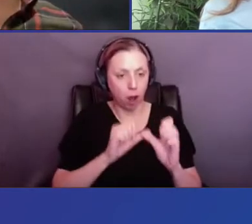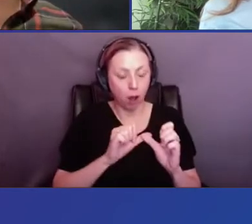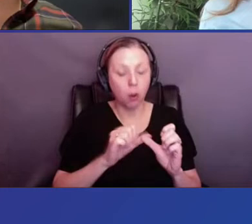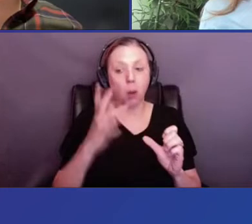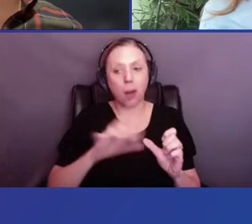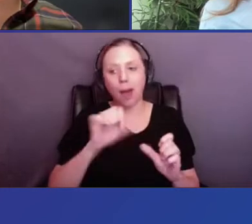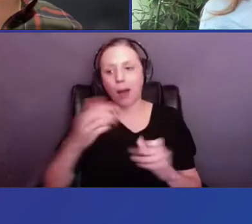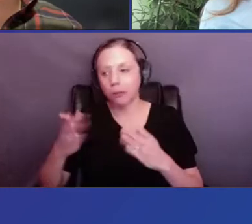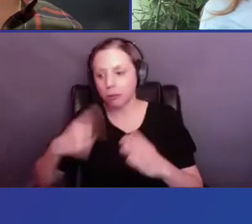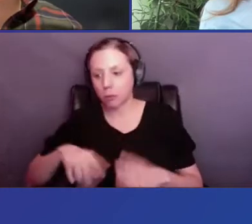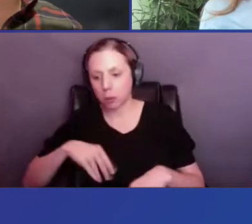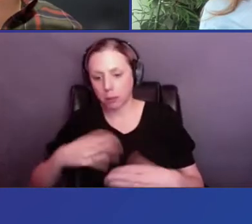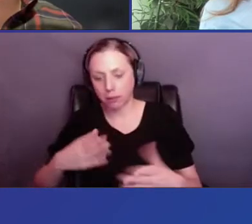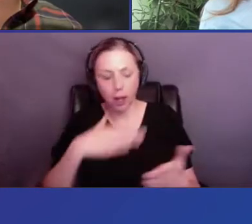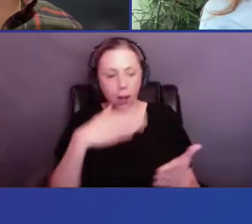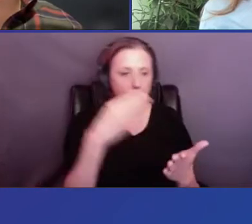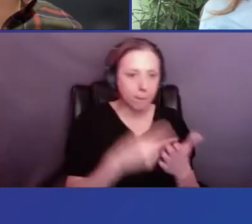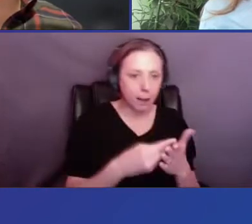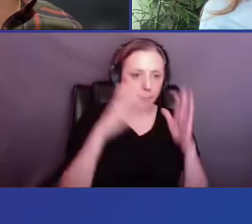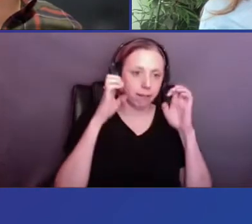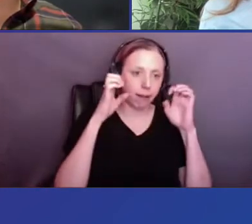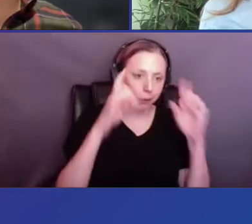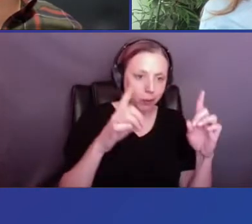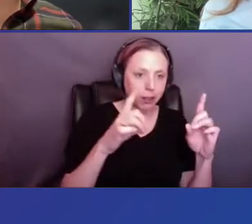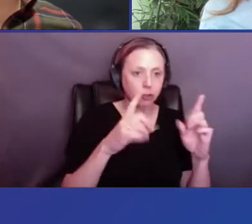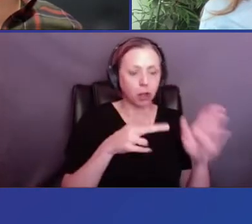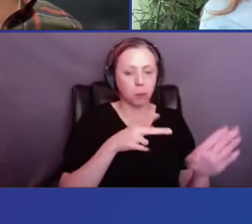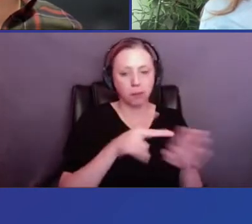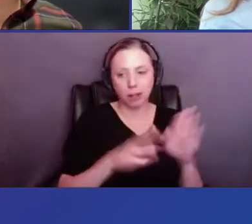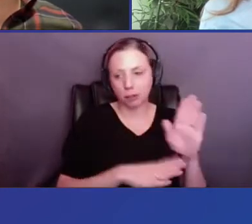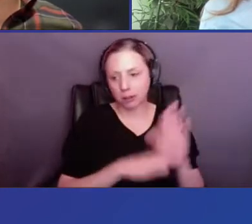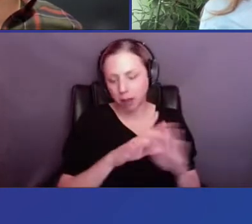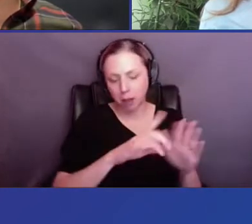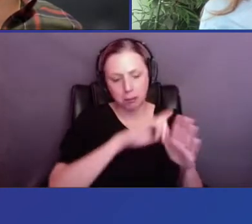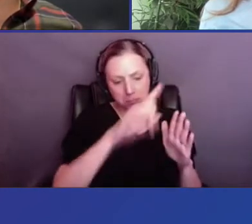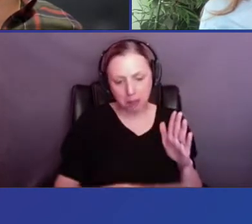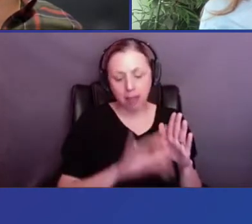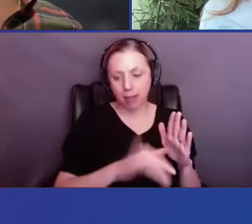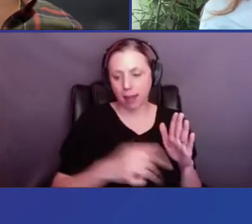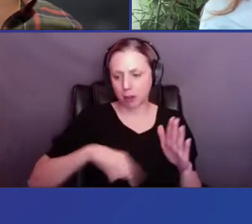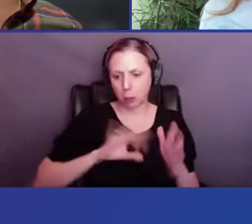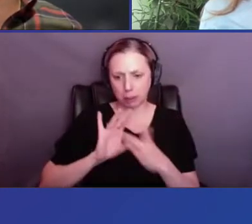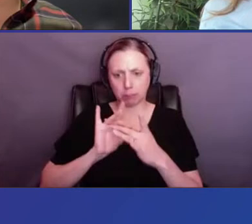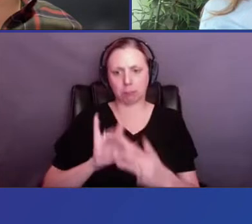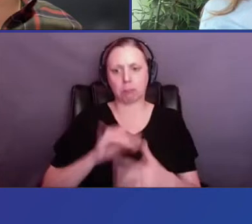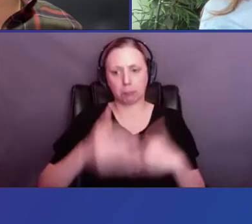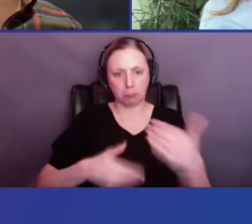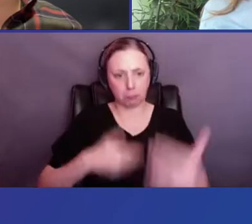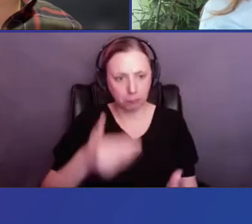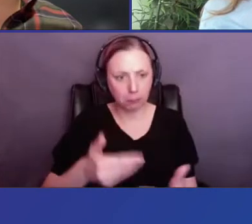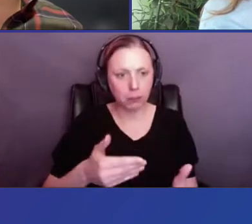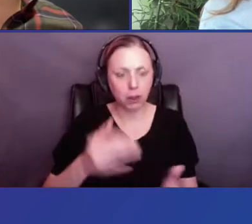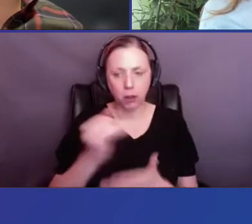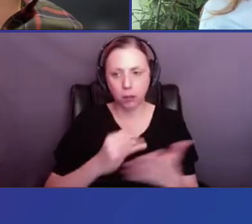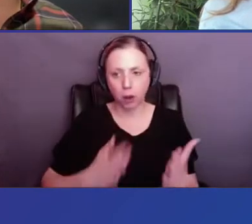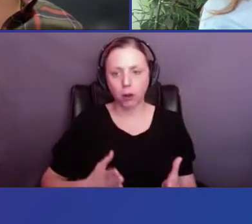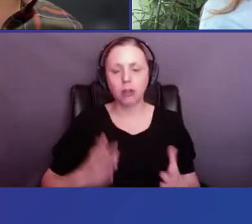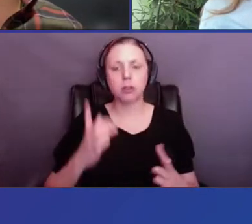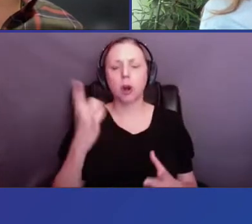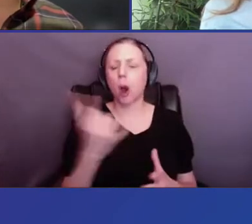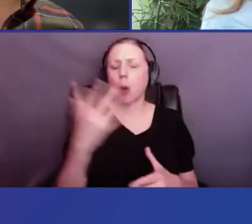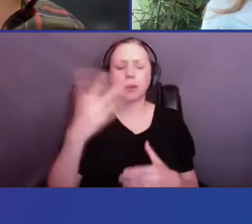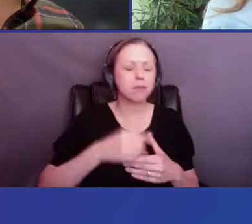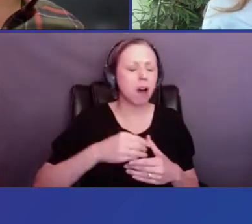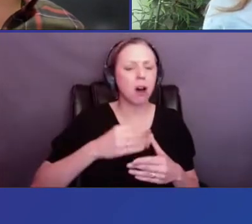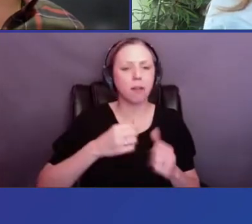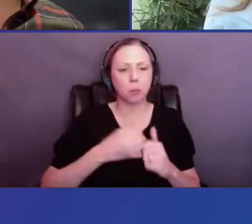provide, the funding, the education, the professional development. So the artists are in conversation